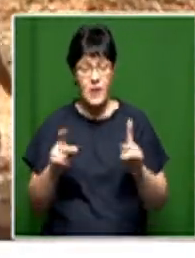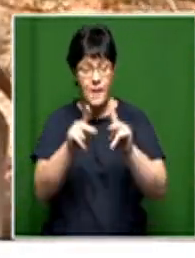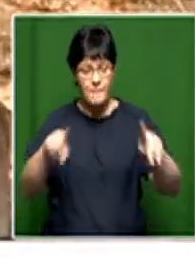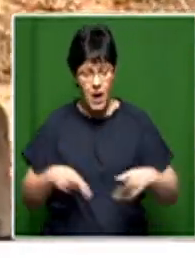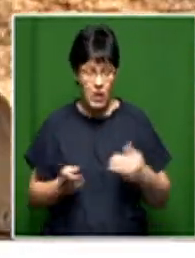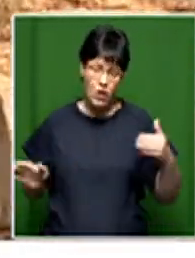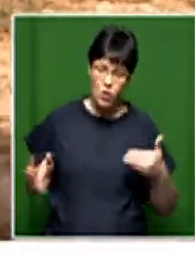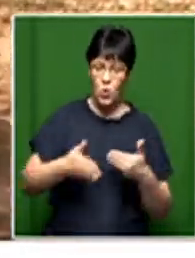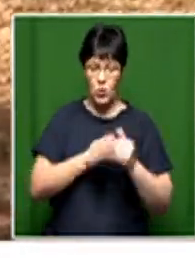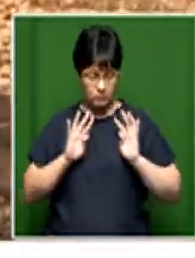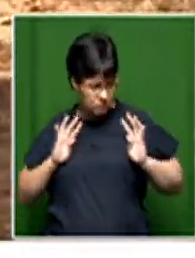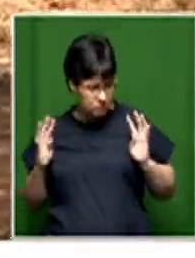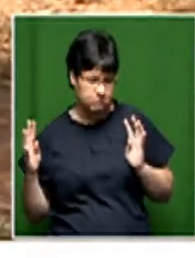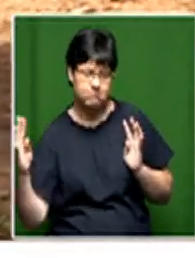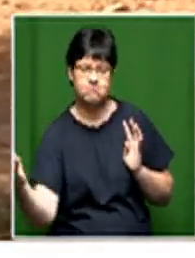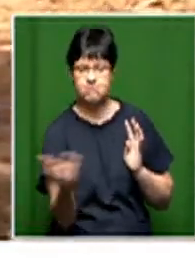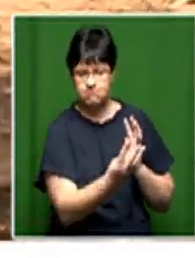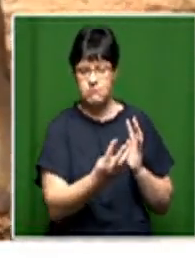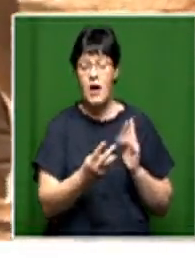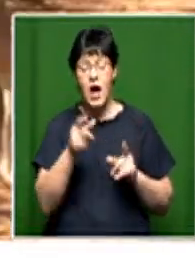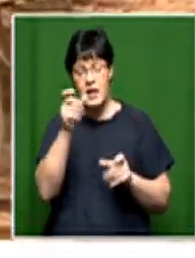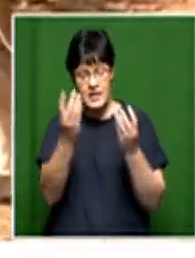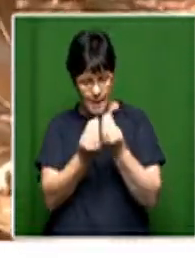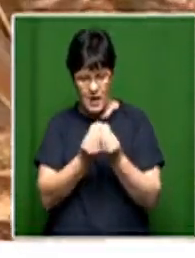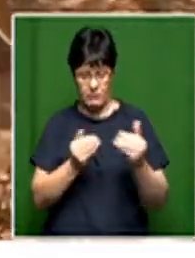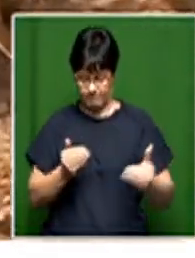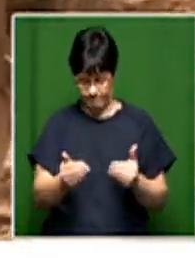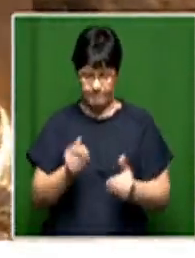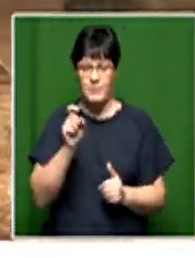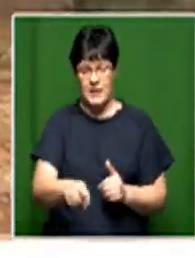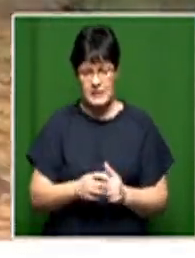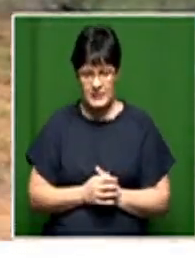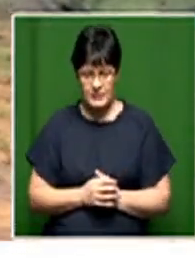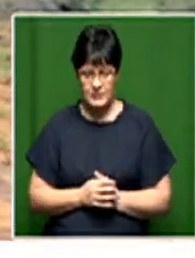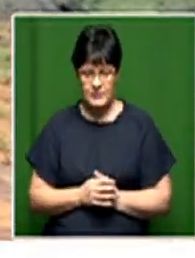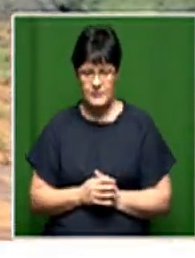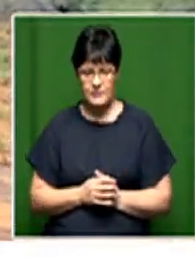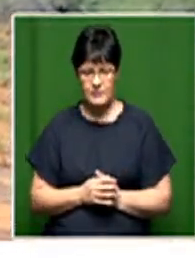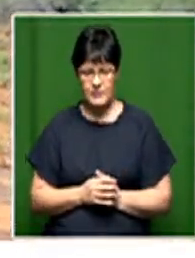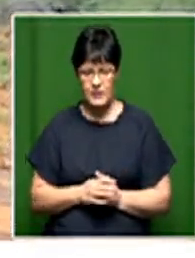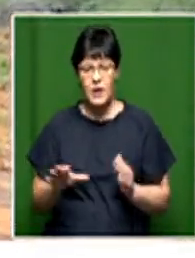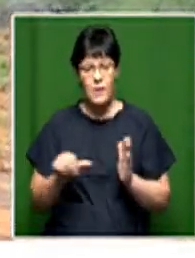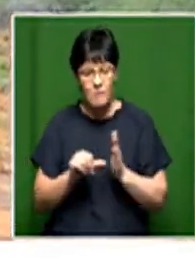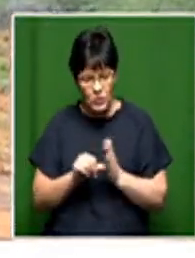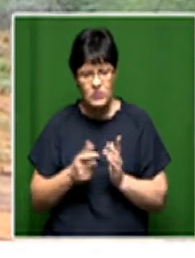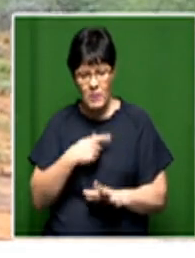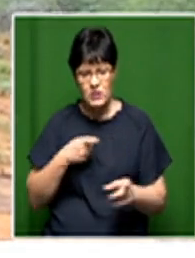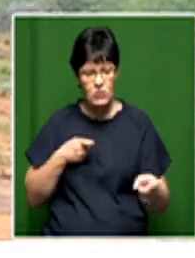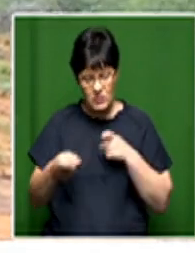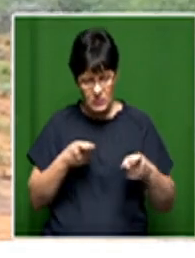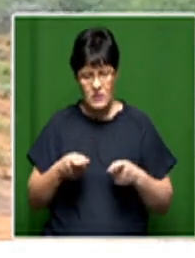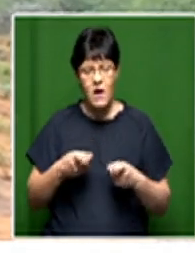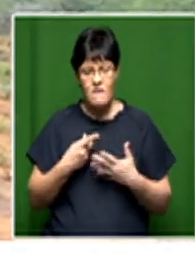is a closed and fenced park, predator numbers have to be kept in check. It's really important for us to control the